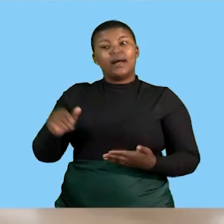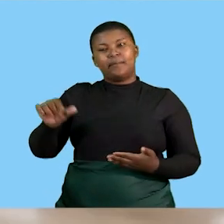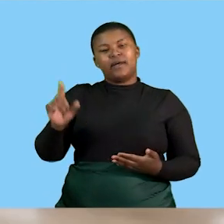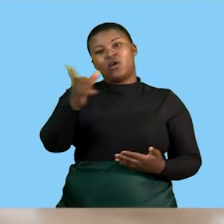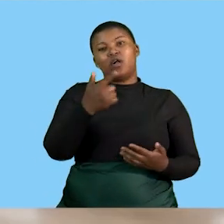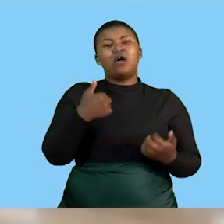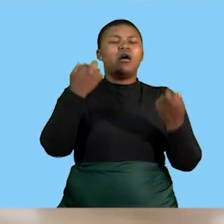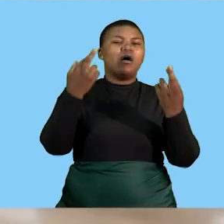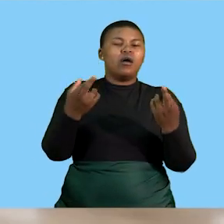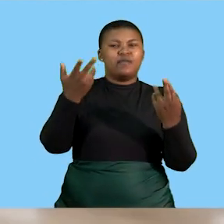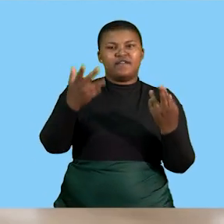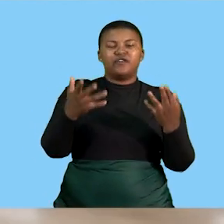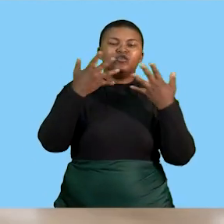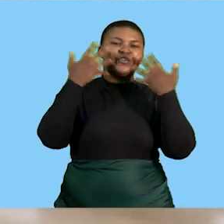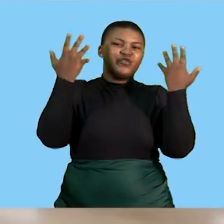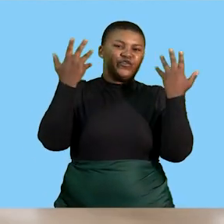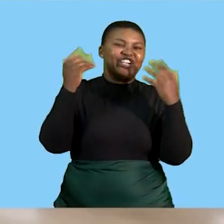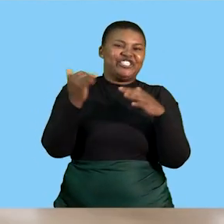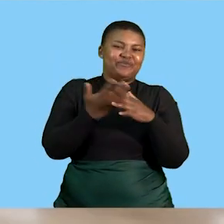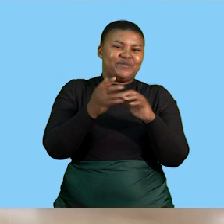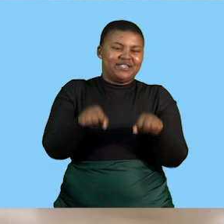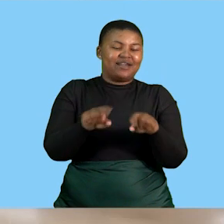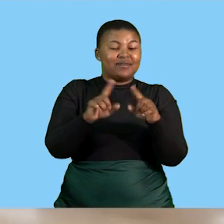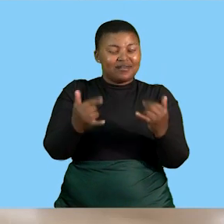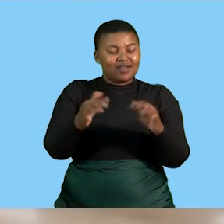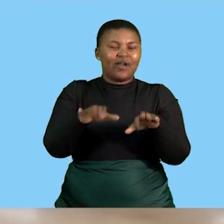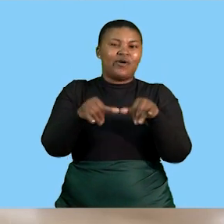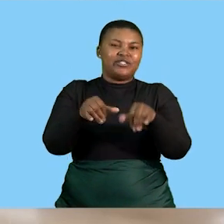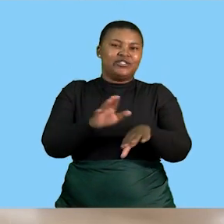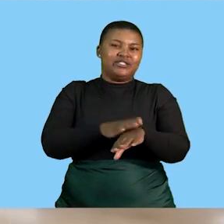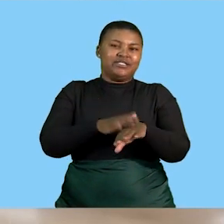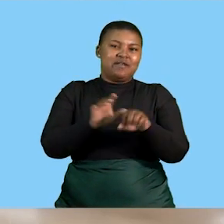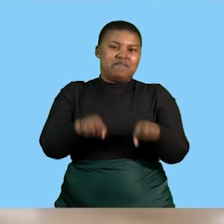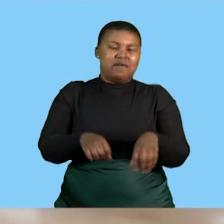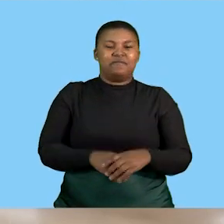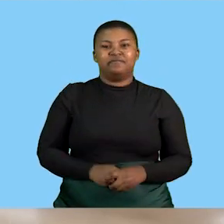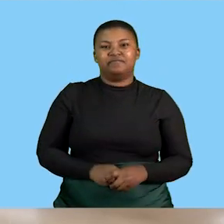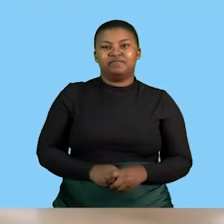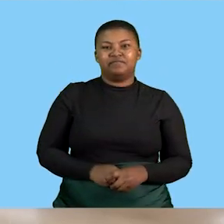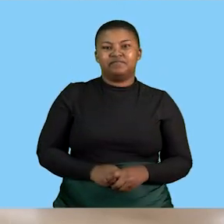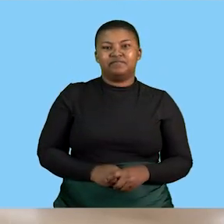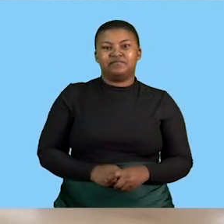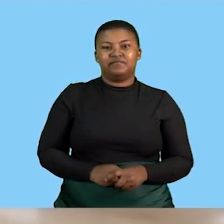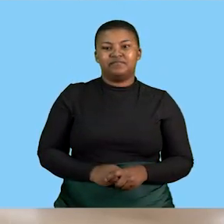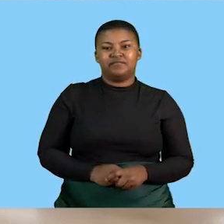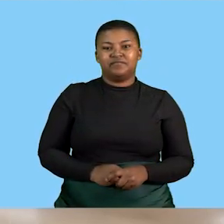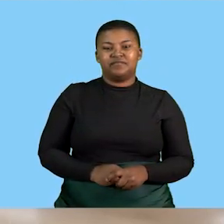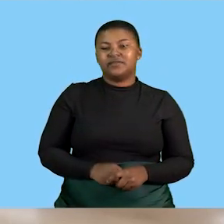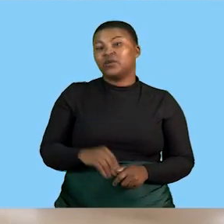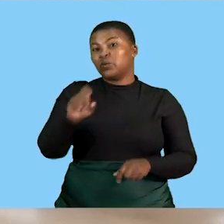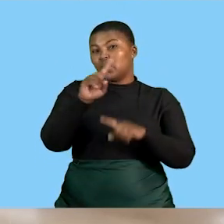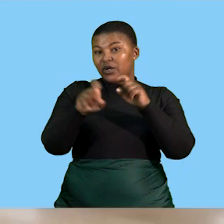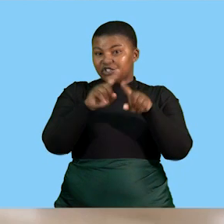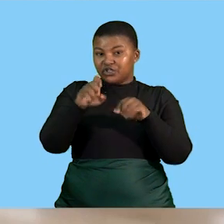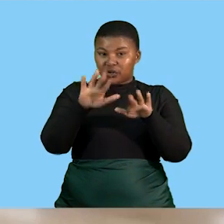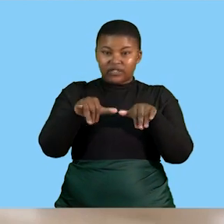Welcome back, everybody. I hope you had a nice, refreshing break. So let's continue with our application questions